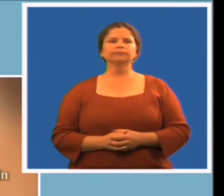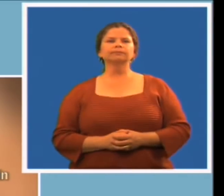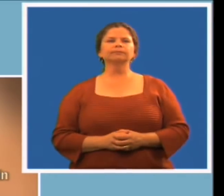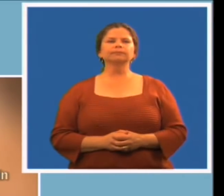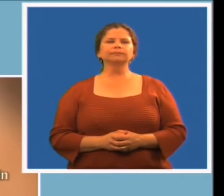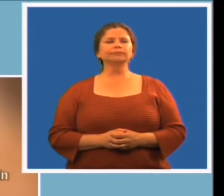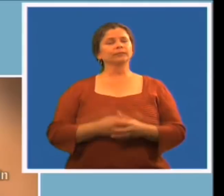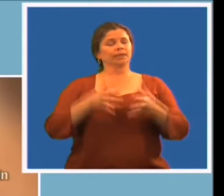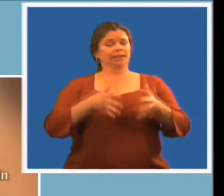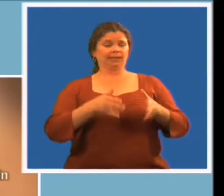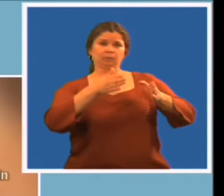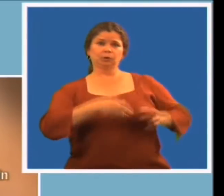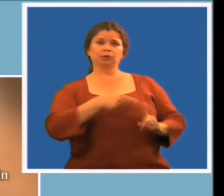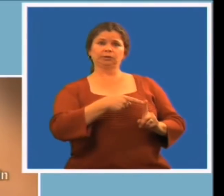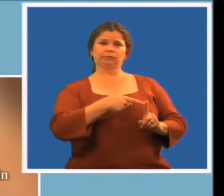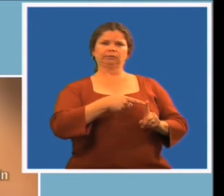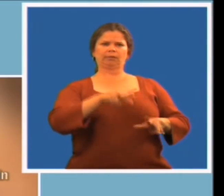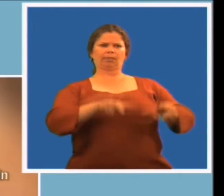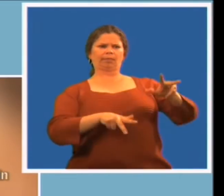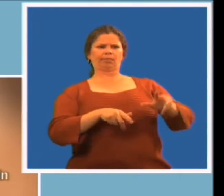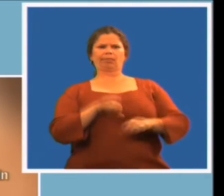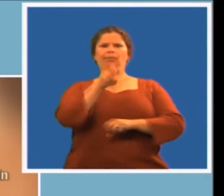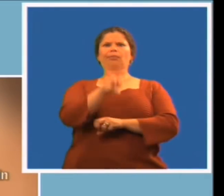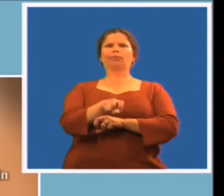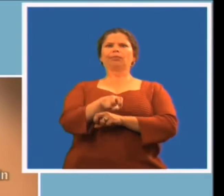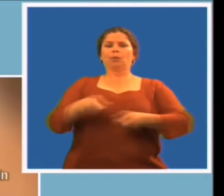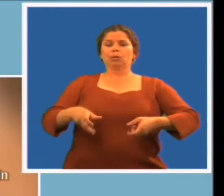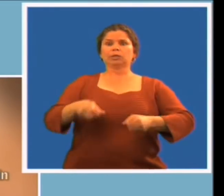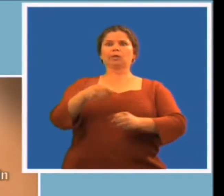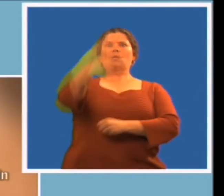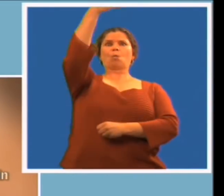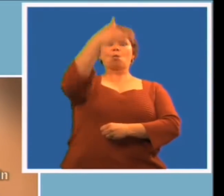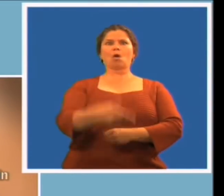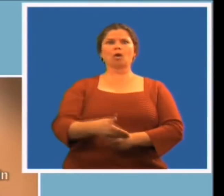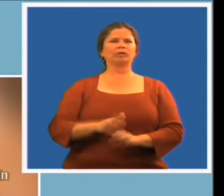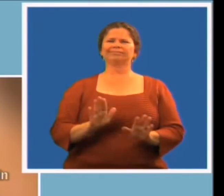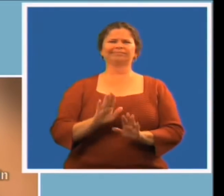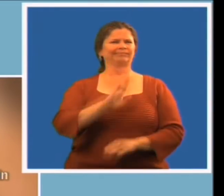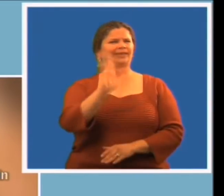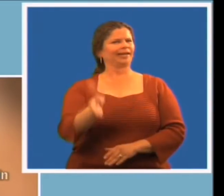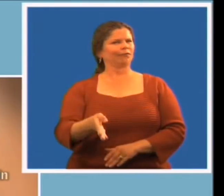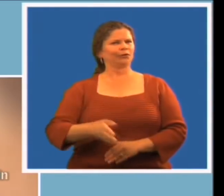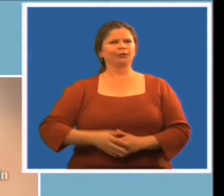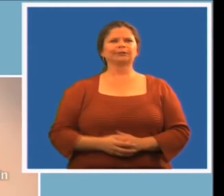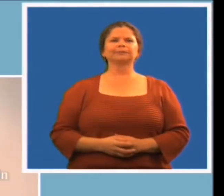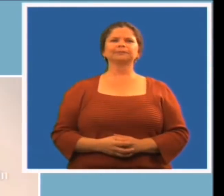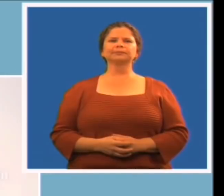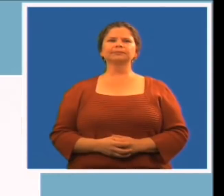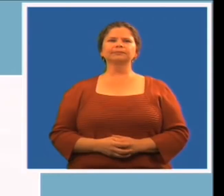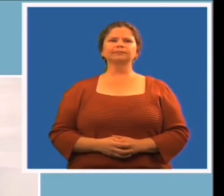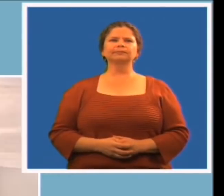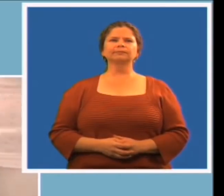leave the person in an awkward or undignified position, such as facing a wall.